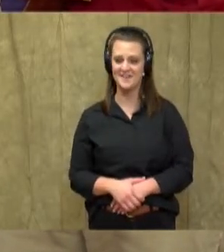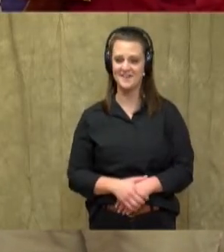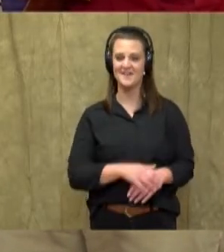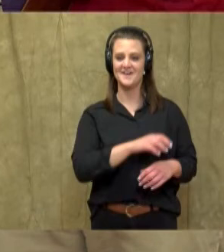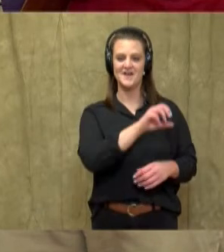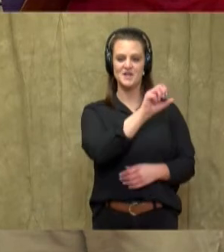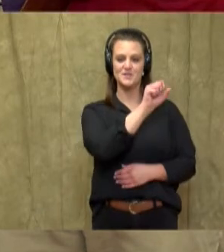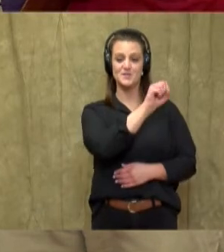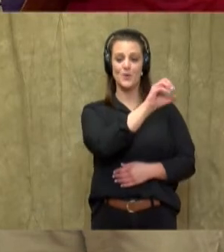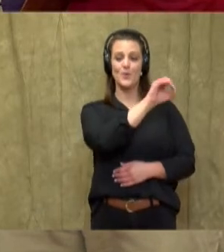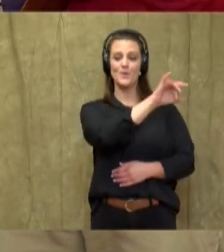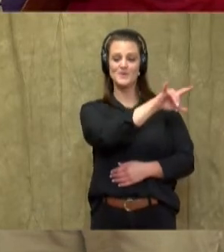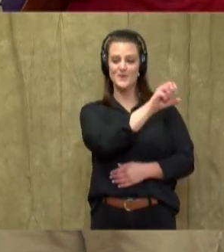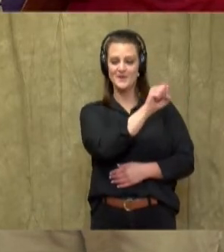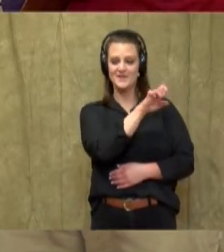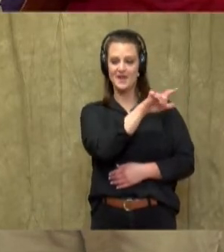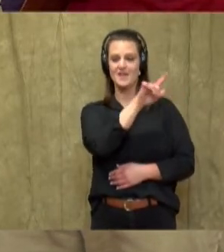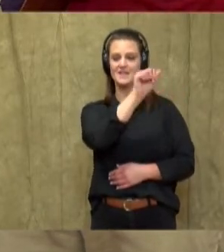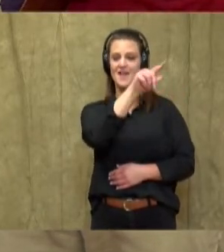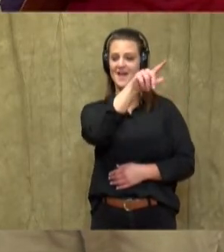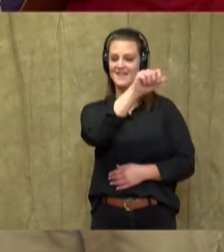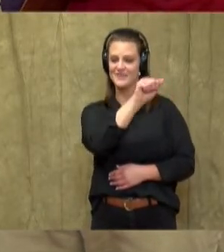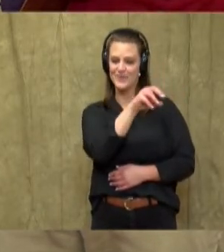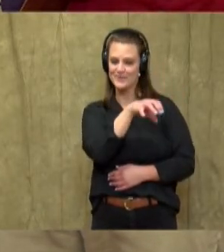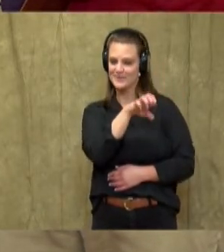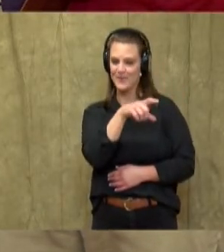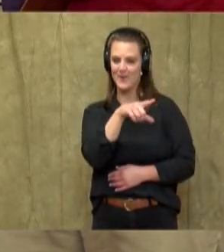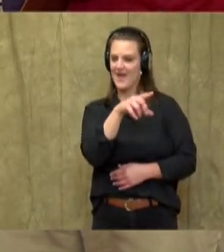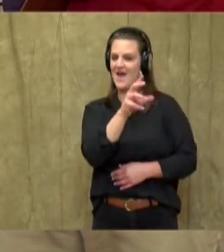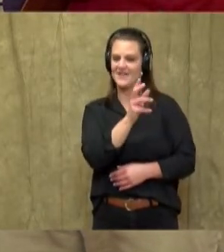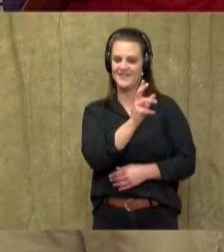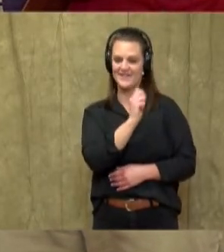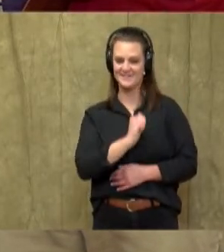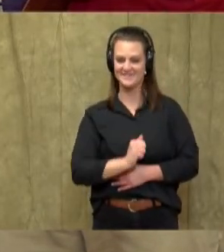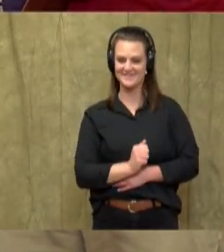that with me. So, so, la, la, so,